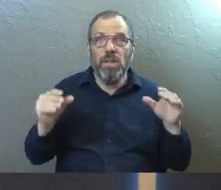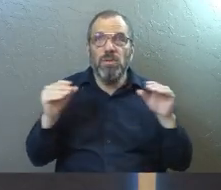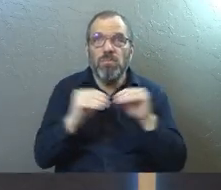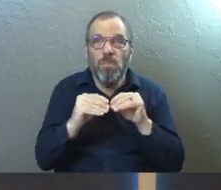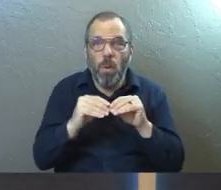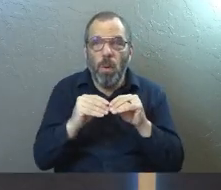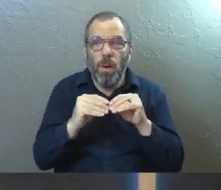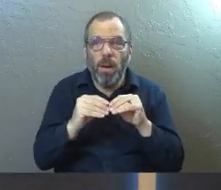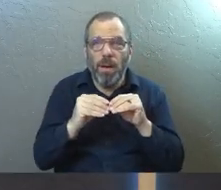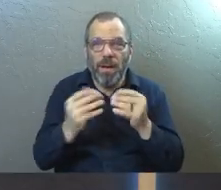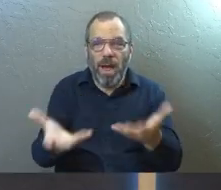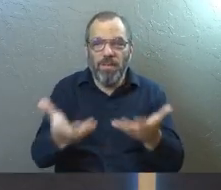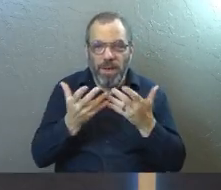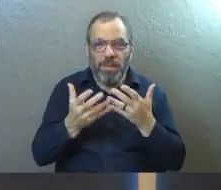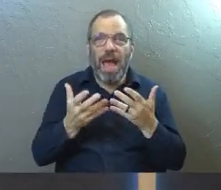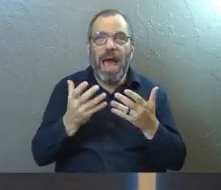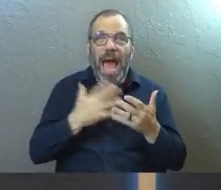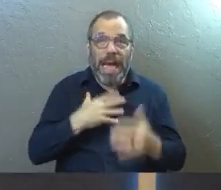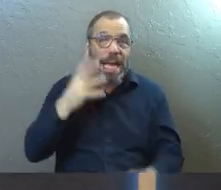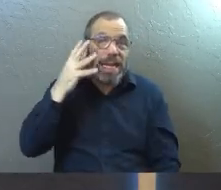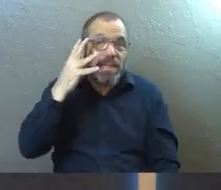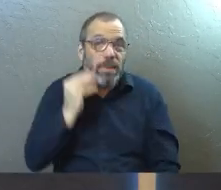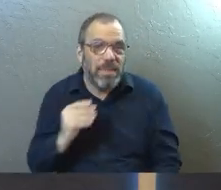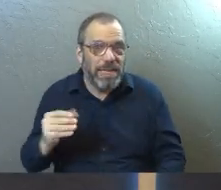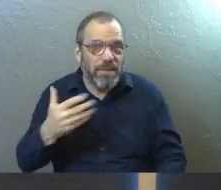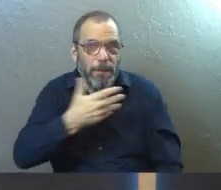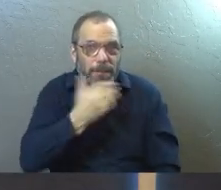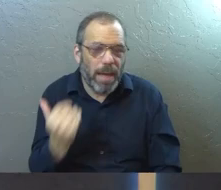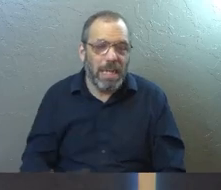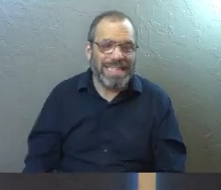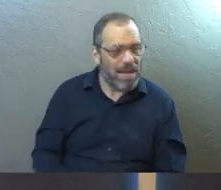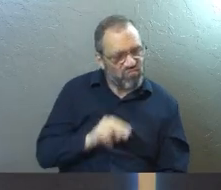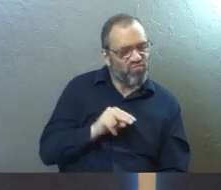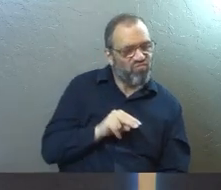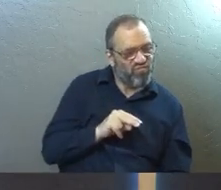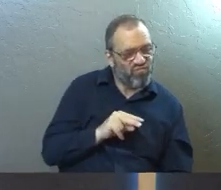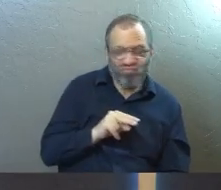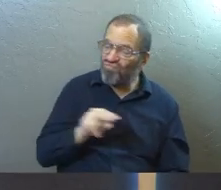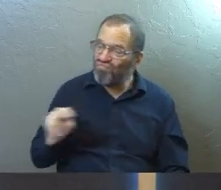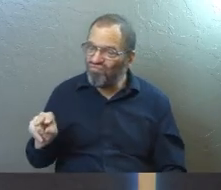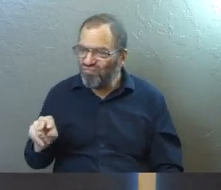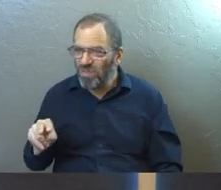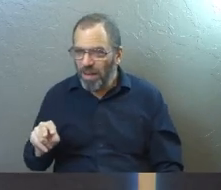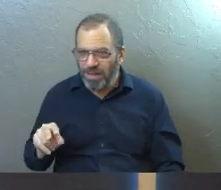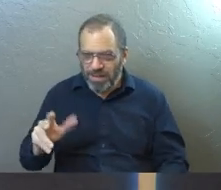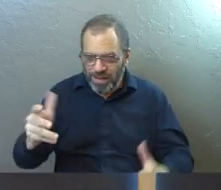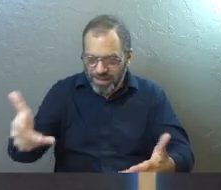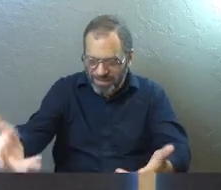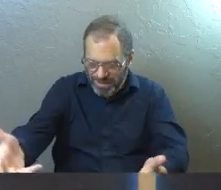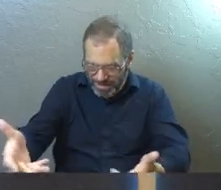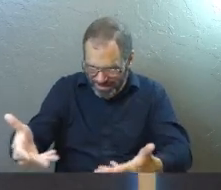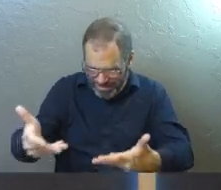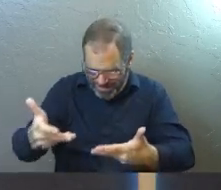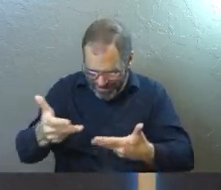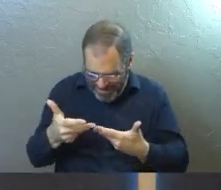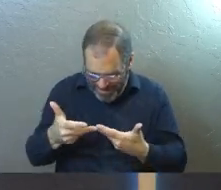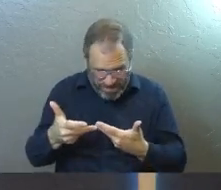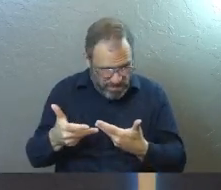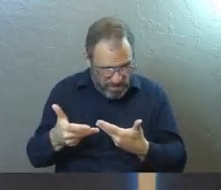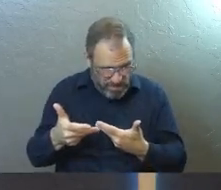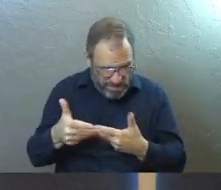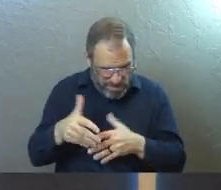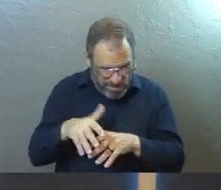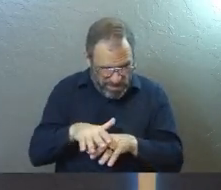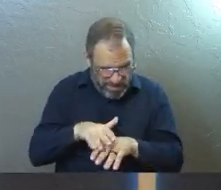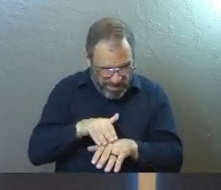more offered to me. I got to go and experience something even better. Not just look at them. I got to like hang out with them, play with them, do all this